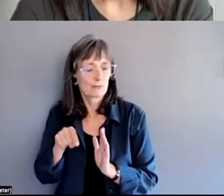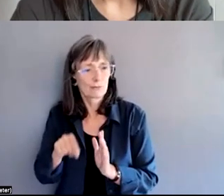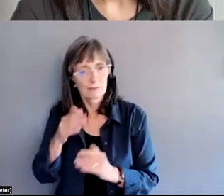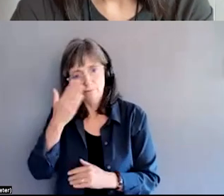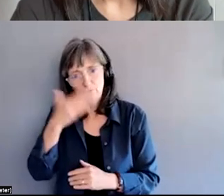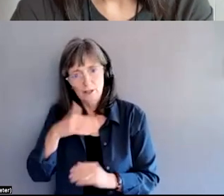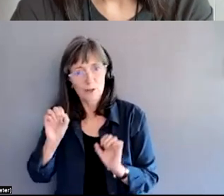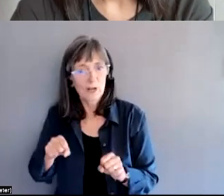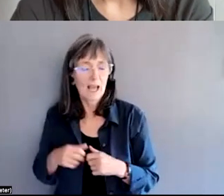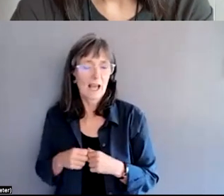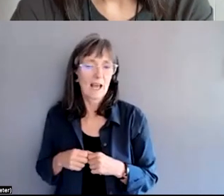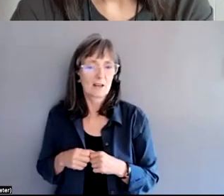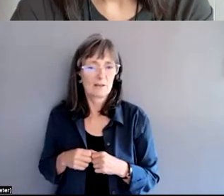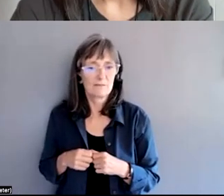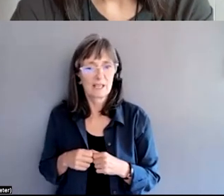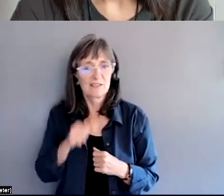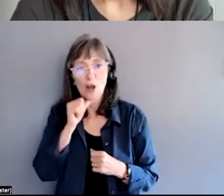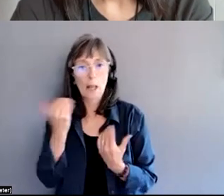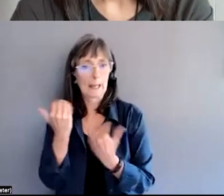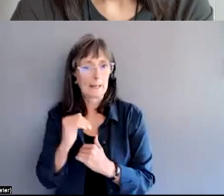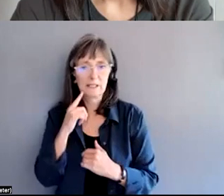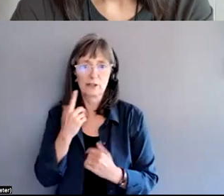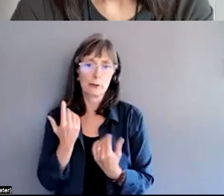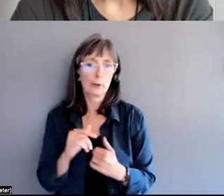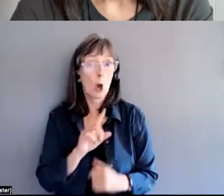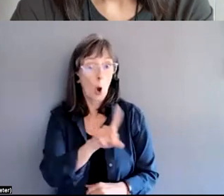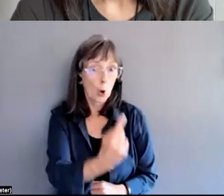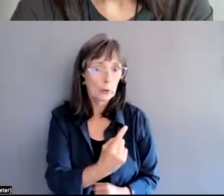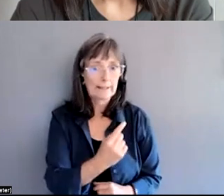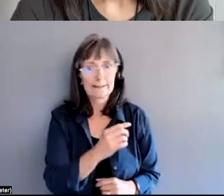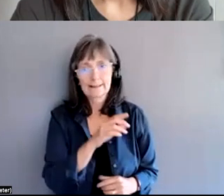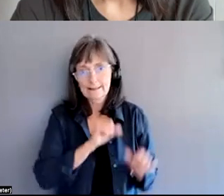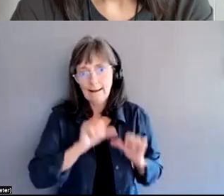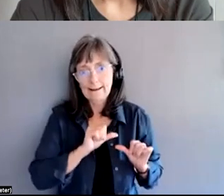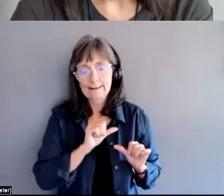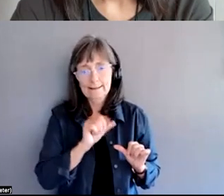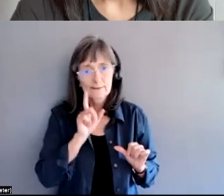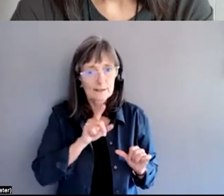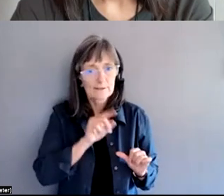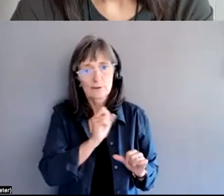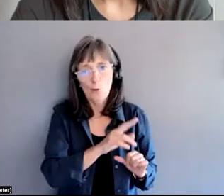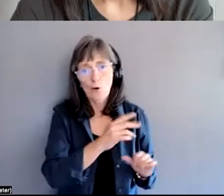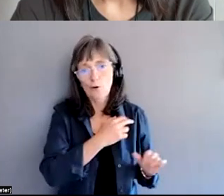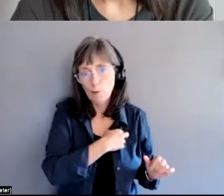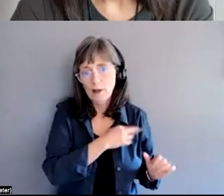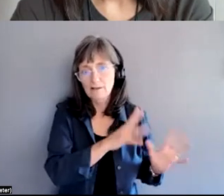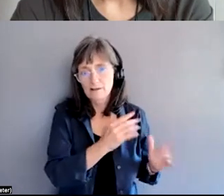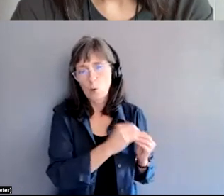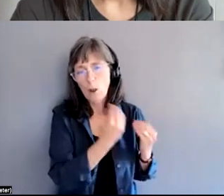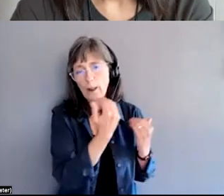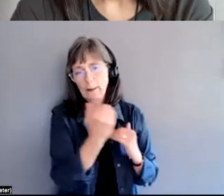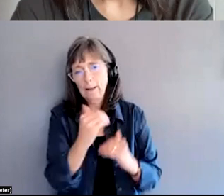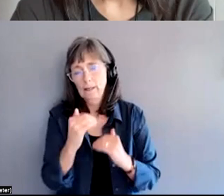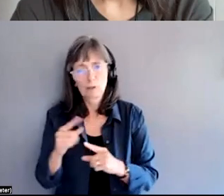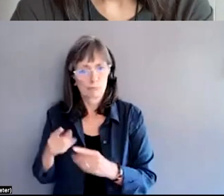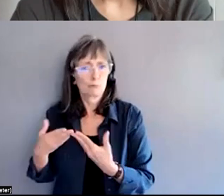the boundaries of genre. Speaking of taking risks and having some fun, one of my all-time favorite